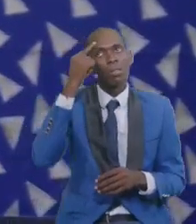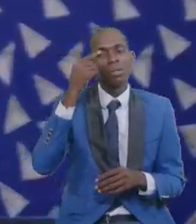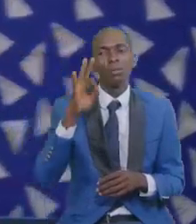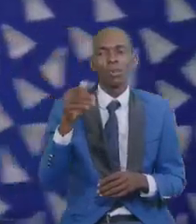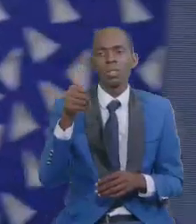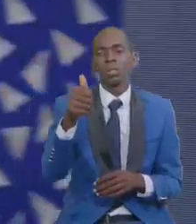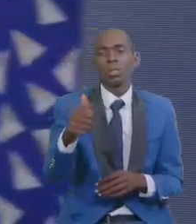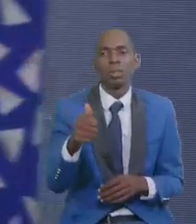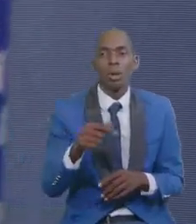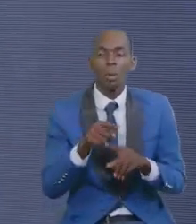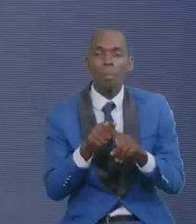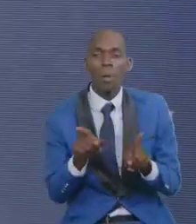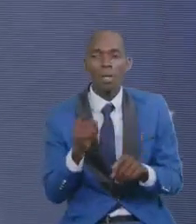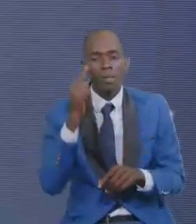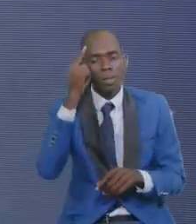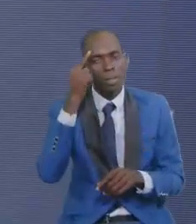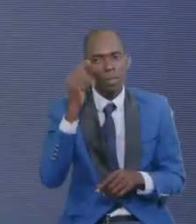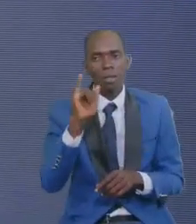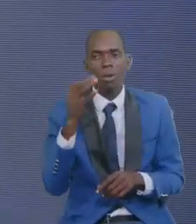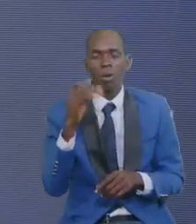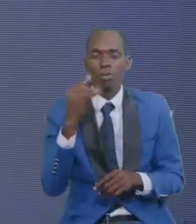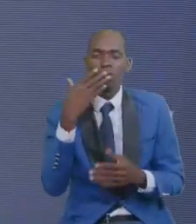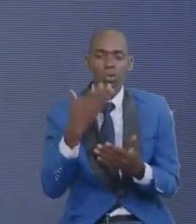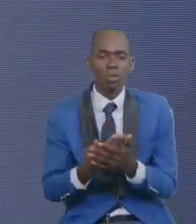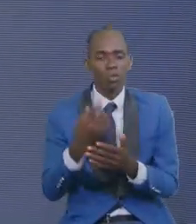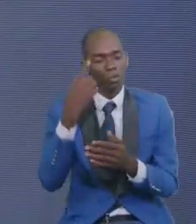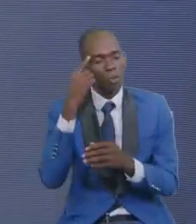but thinking of the good of others.